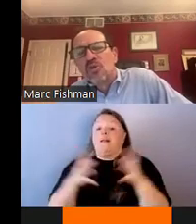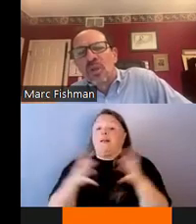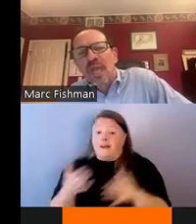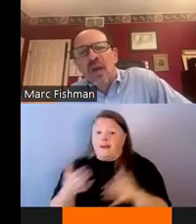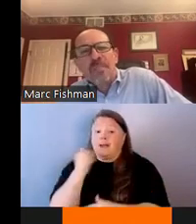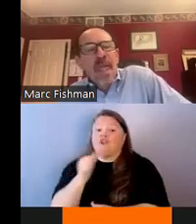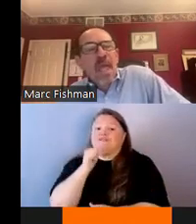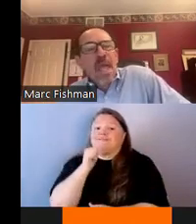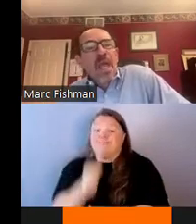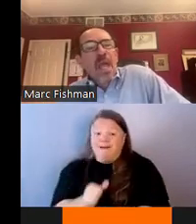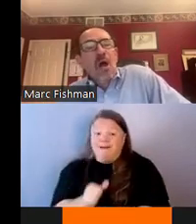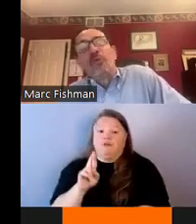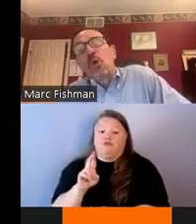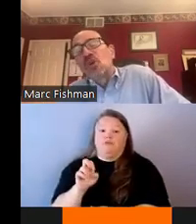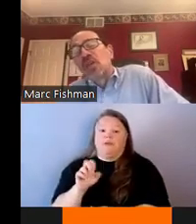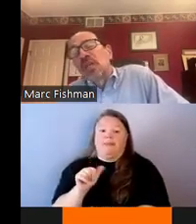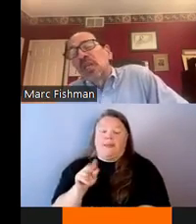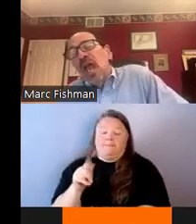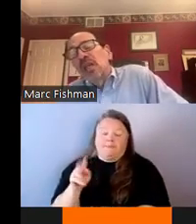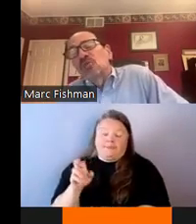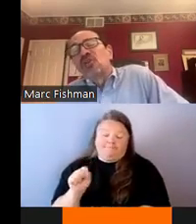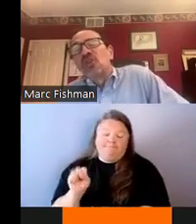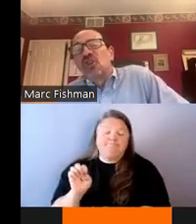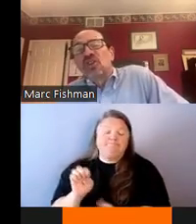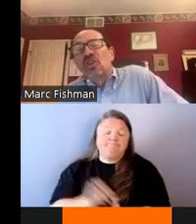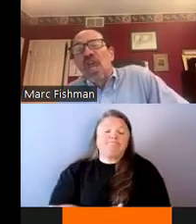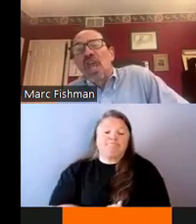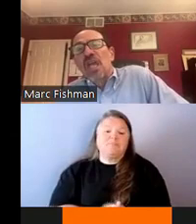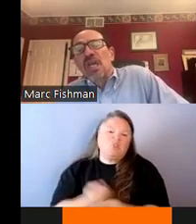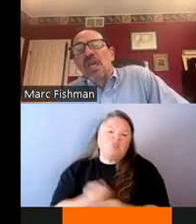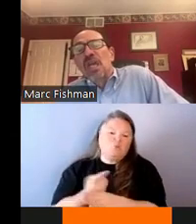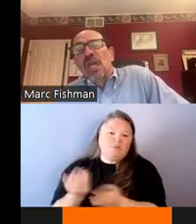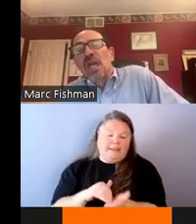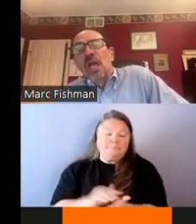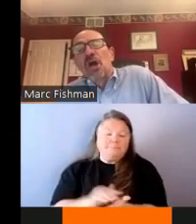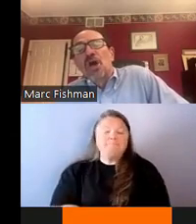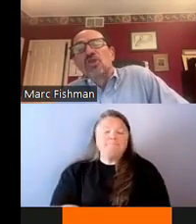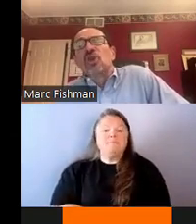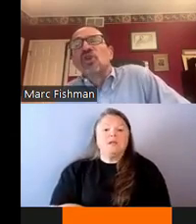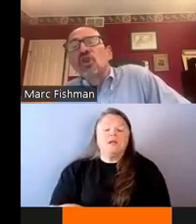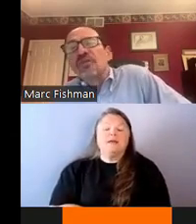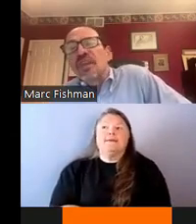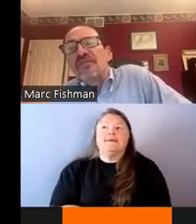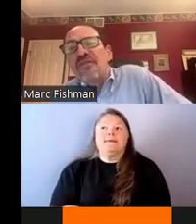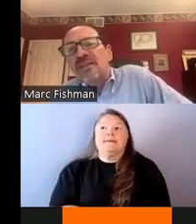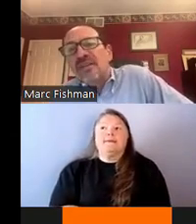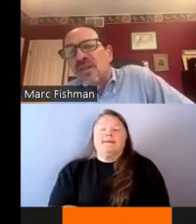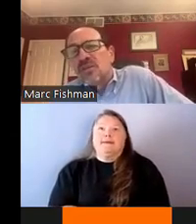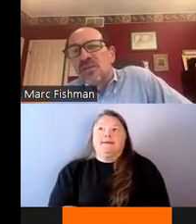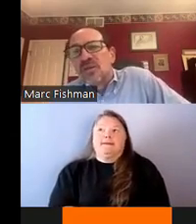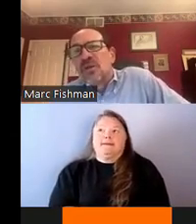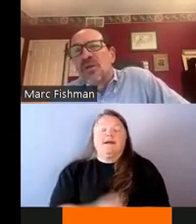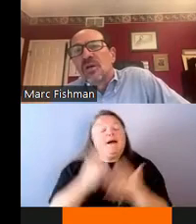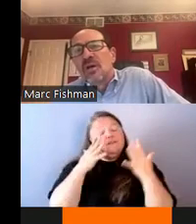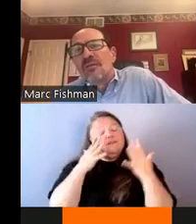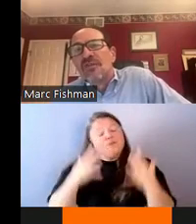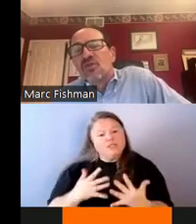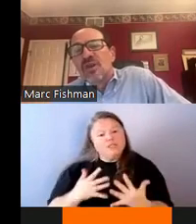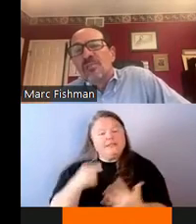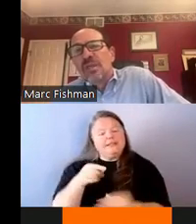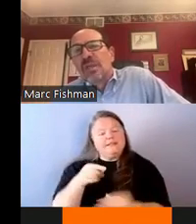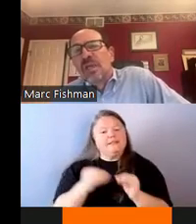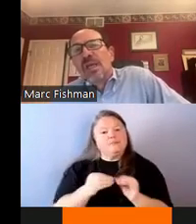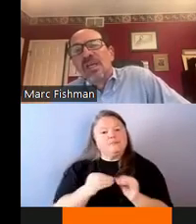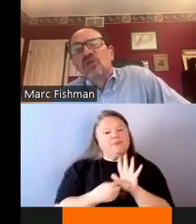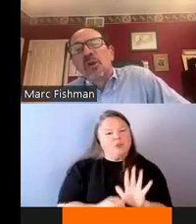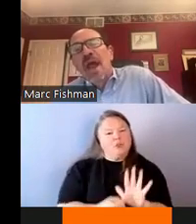than we do in usual care. Unfortunately, as much as it's a assertion of the effectiveness of